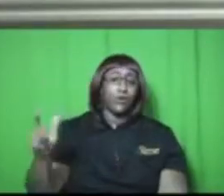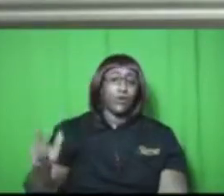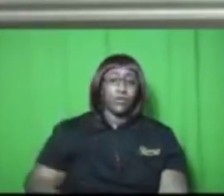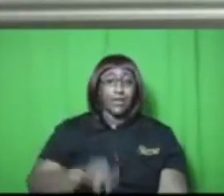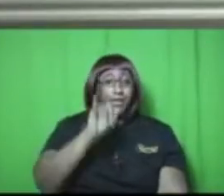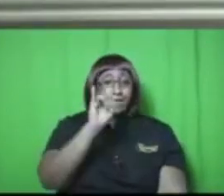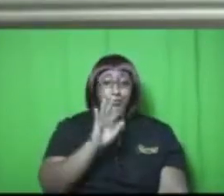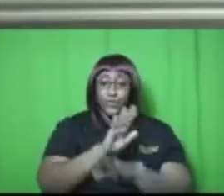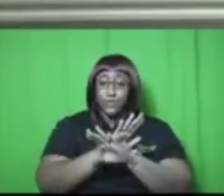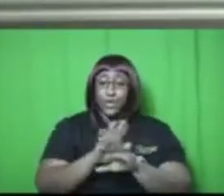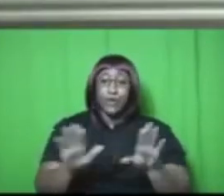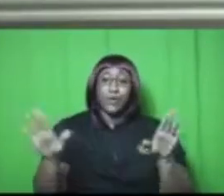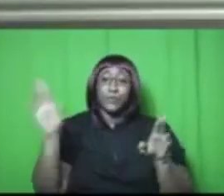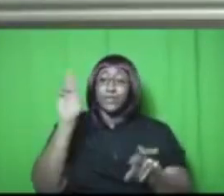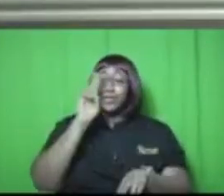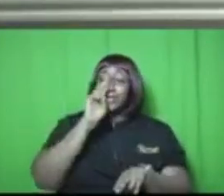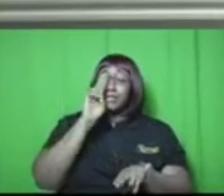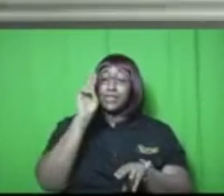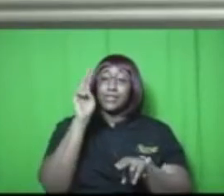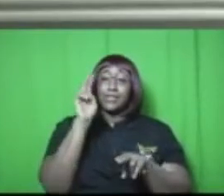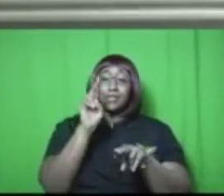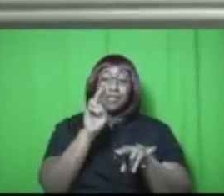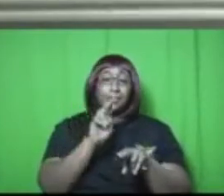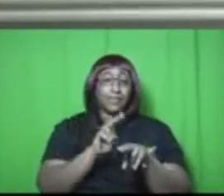Cast all of them. All of them.